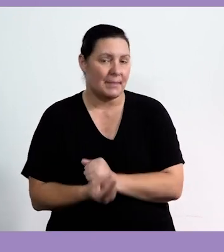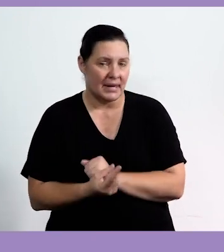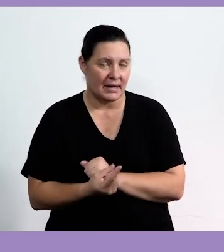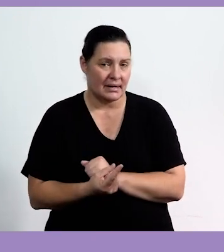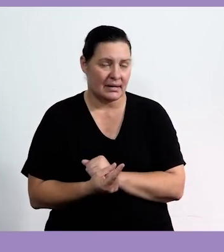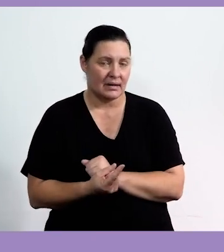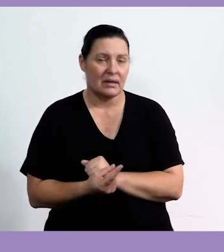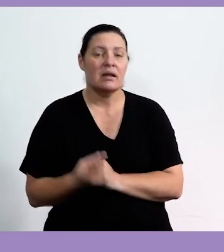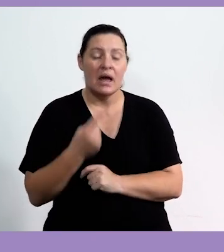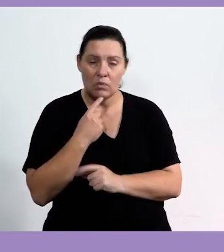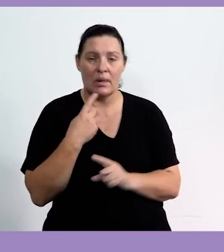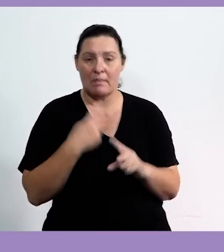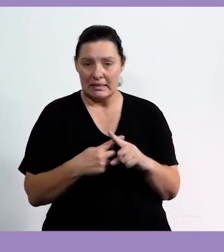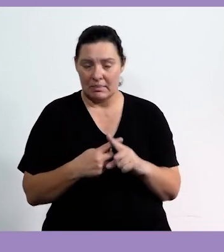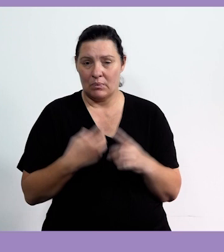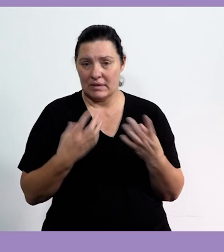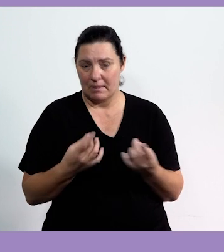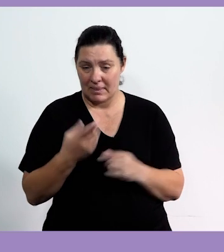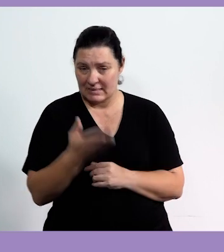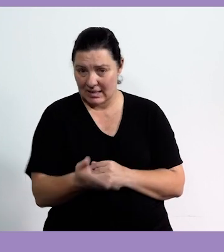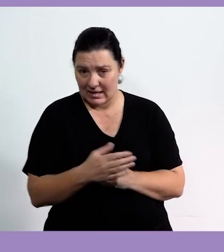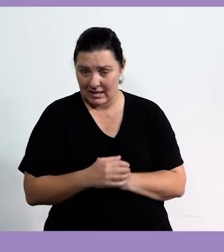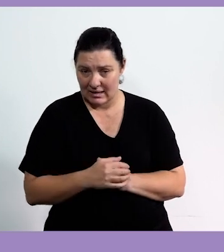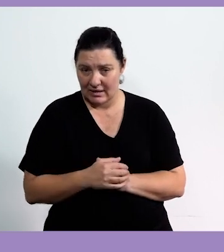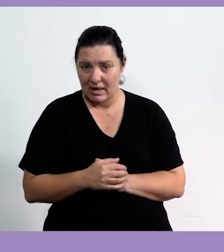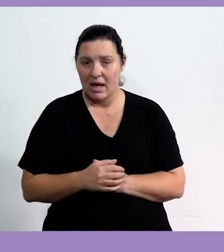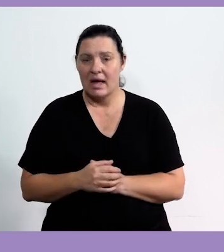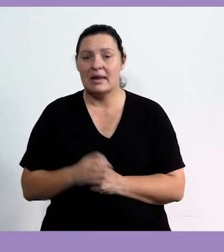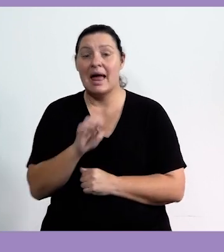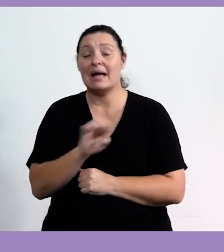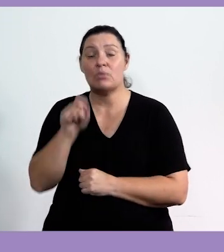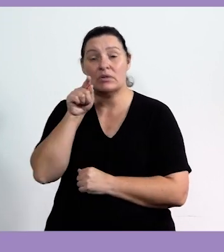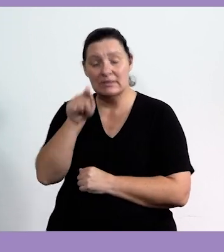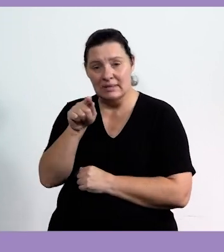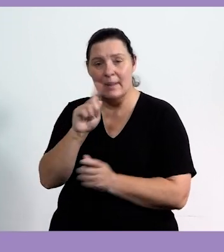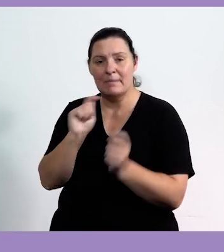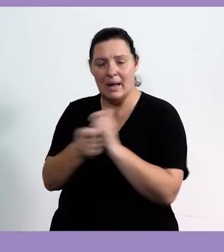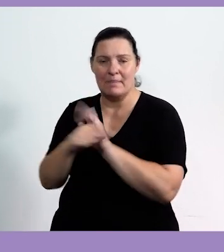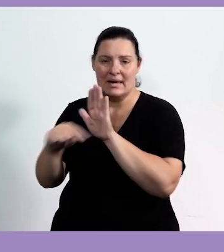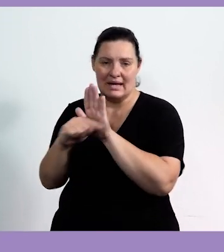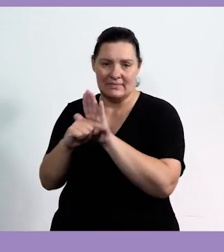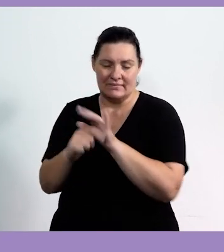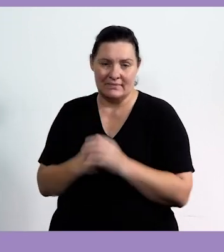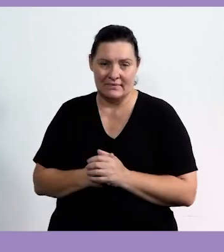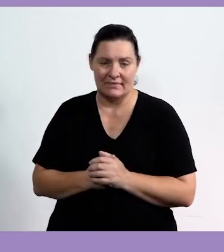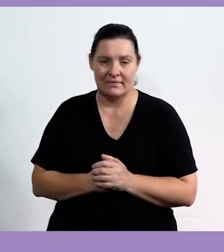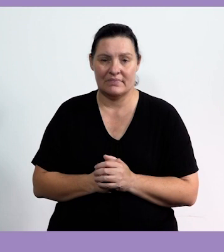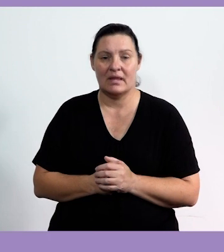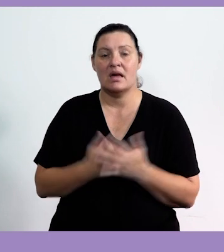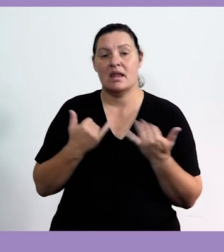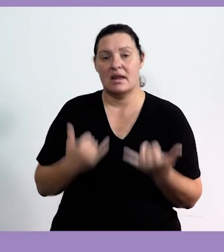What happens to it? Remember, it will multiply with the number that is there, and the exponent will become